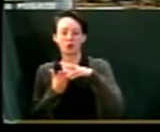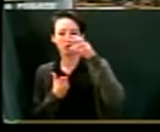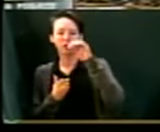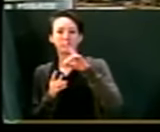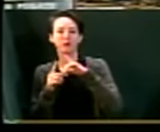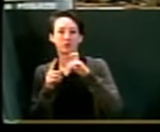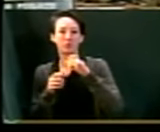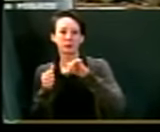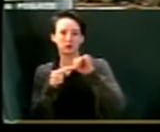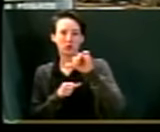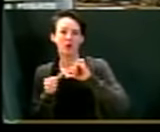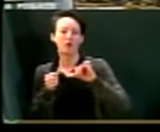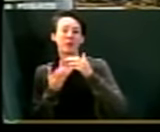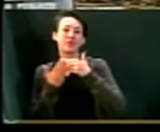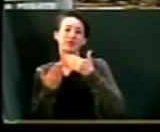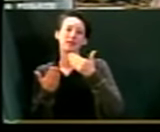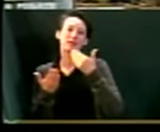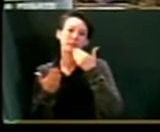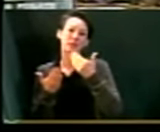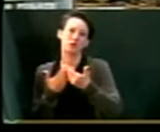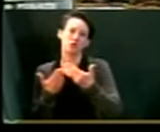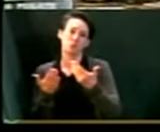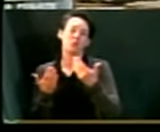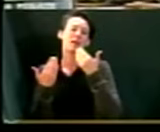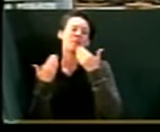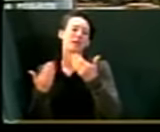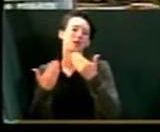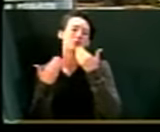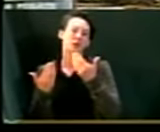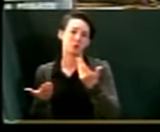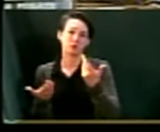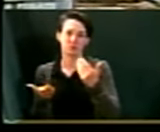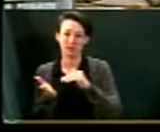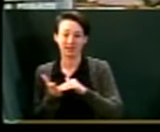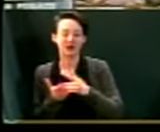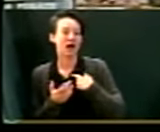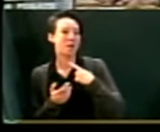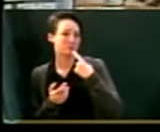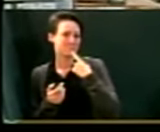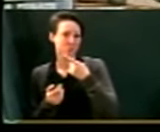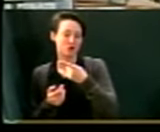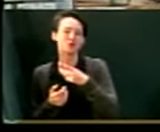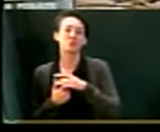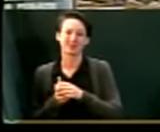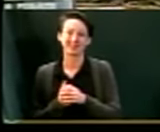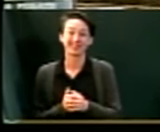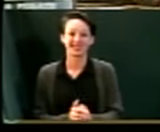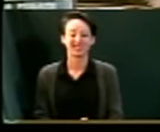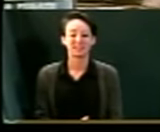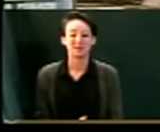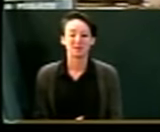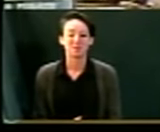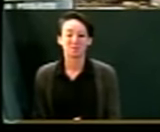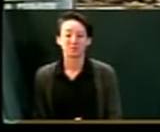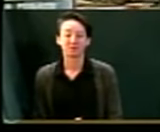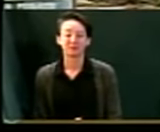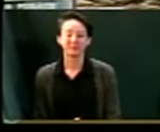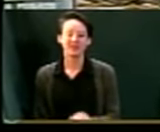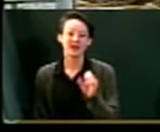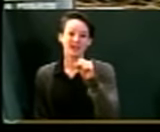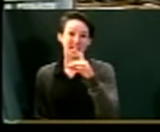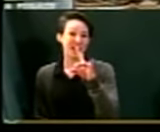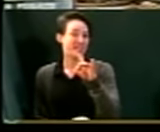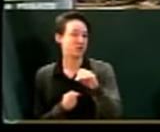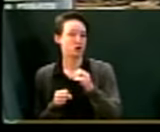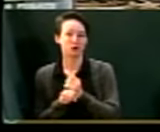you again. We're coming to TSBA for fun now. Yeah. I'll miss you at TSBA. Yeah, we'll just come for dinner. Yeah. And 8 years